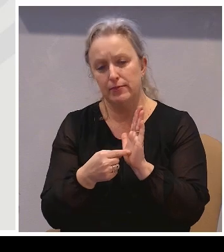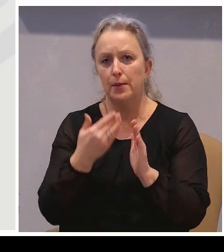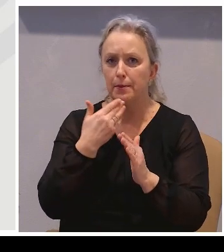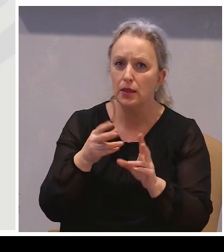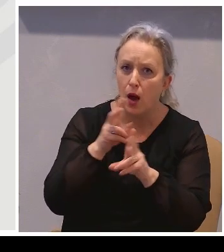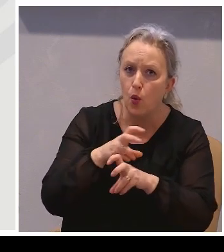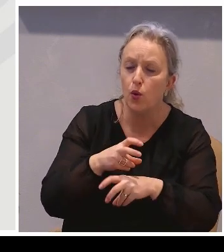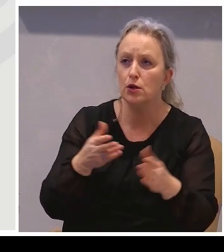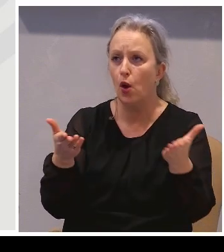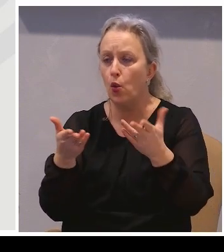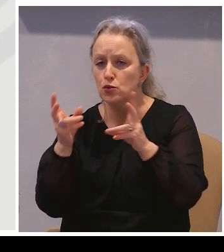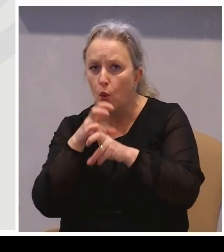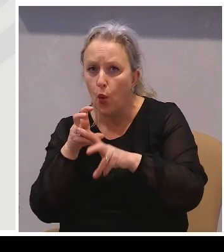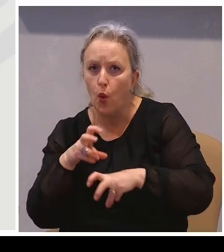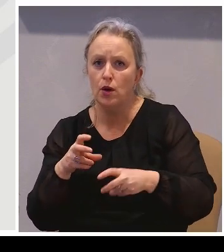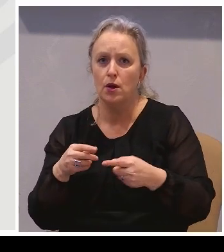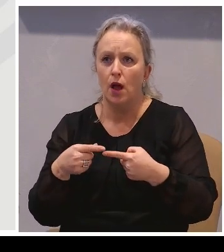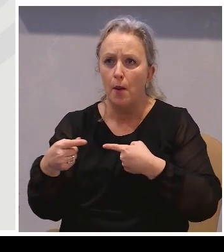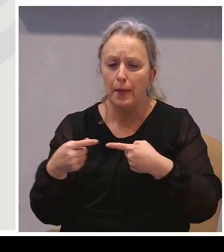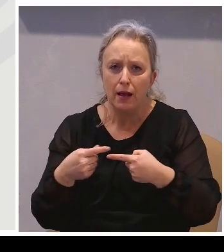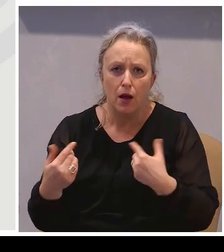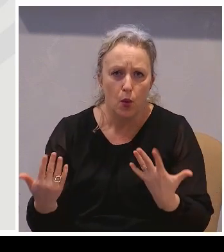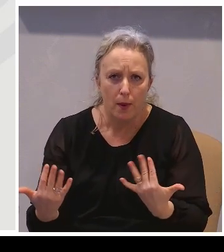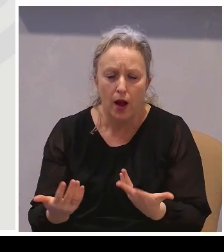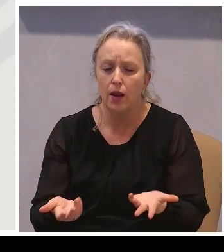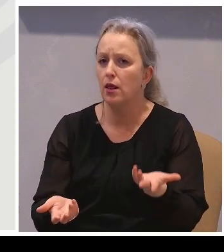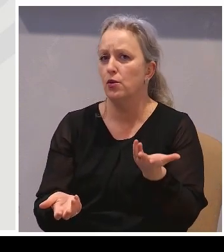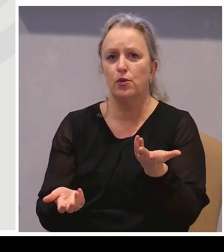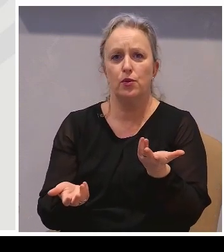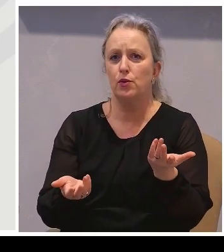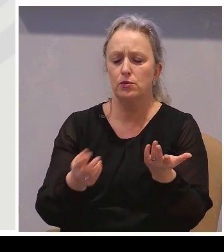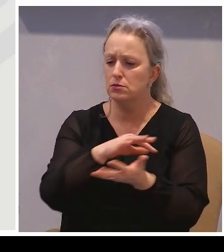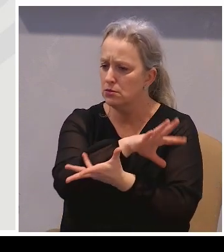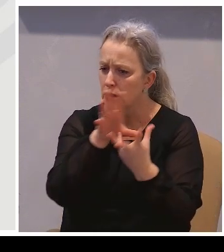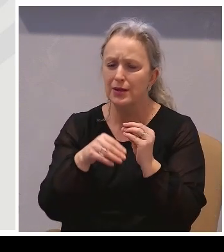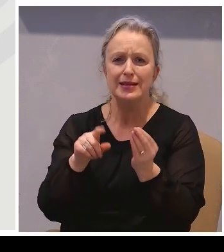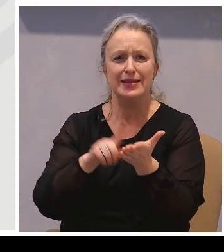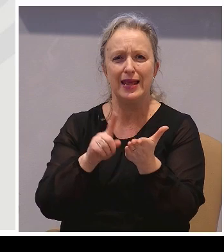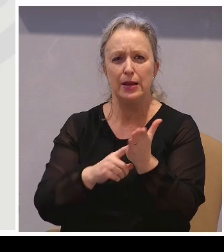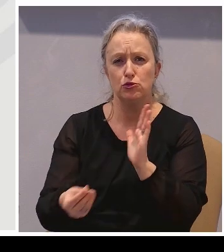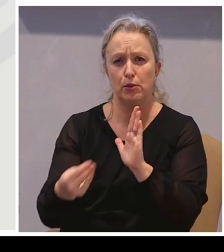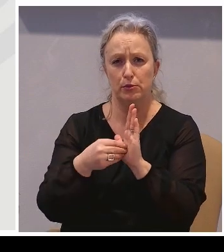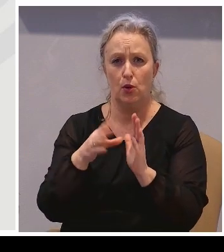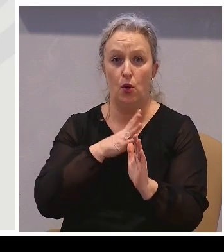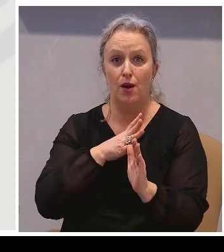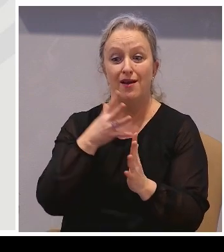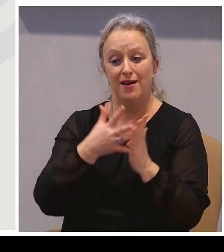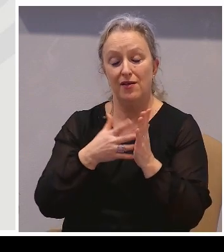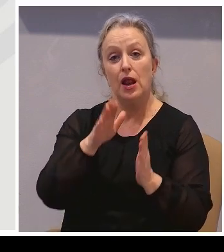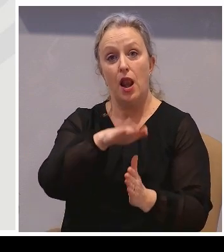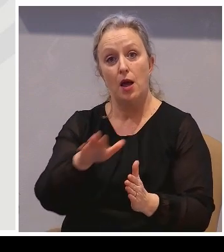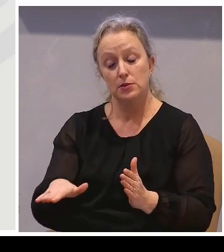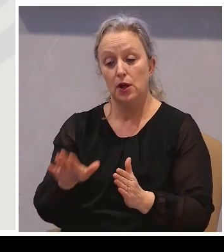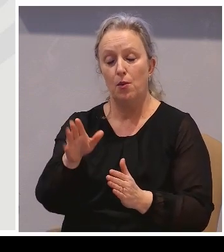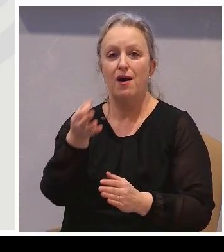now we have the regulation for pediatric medicines, and